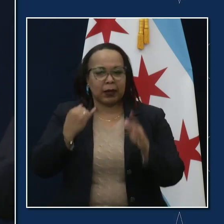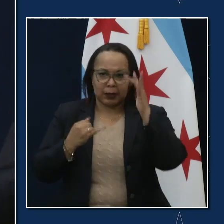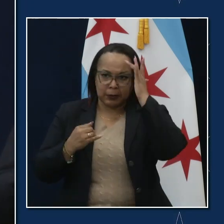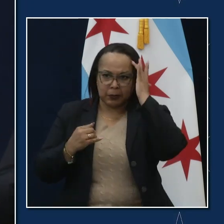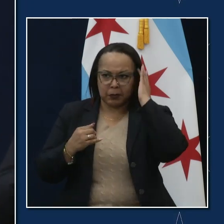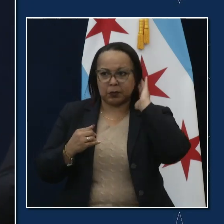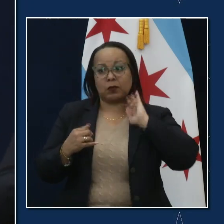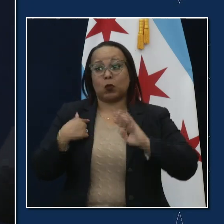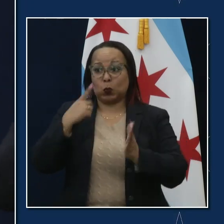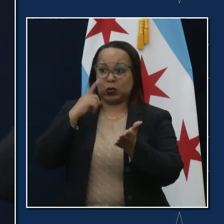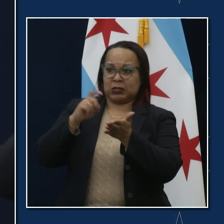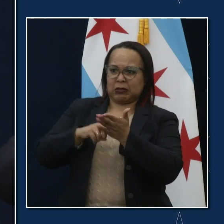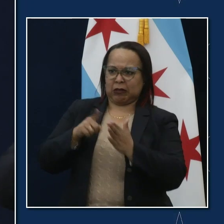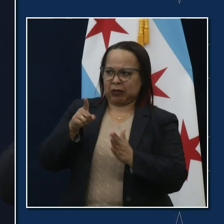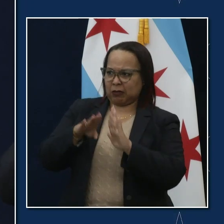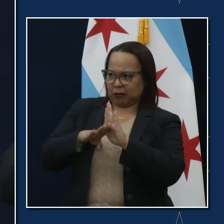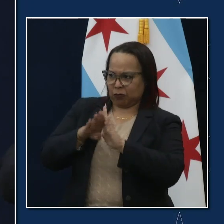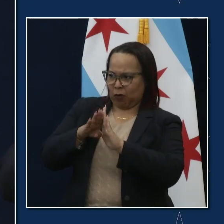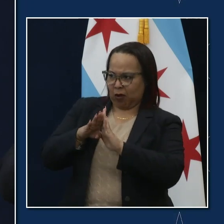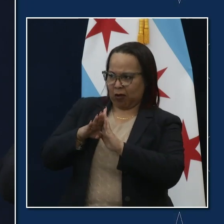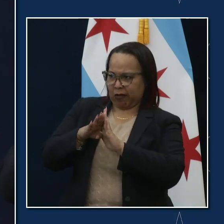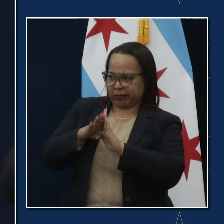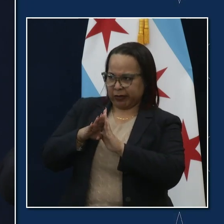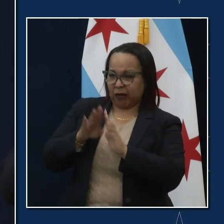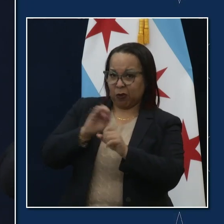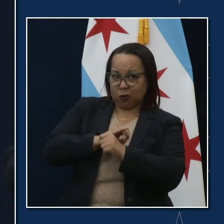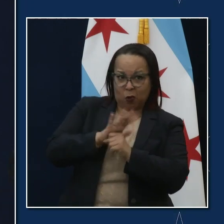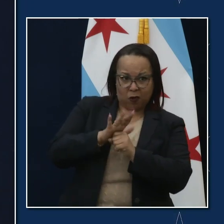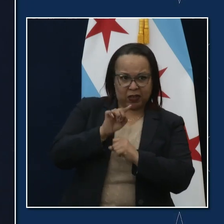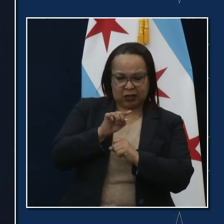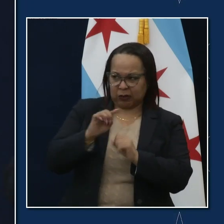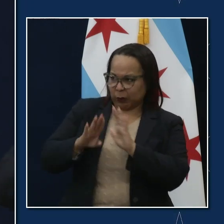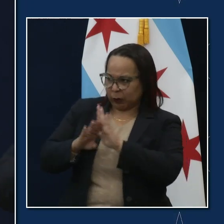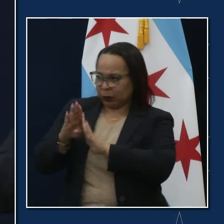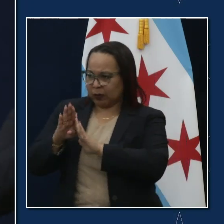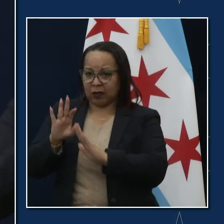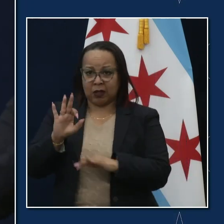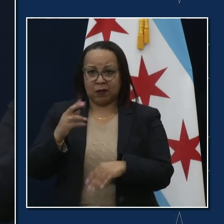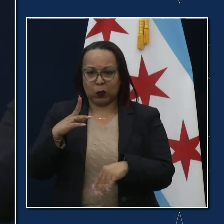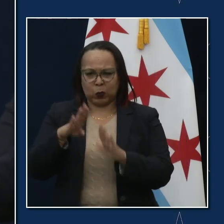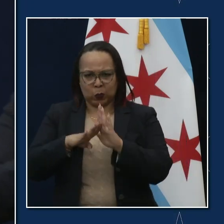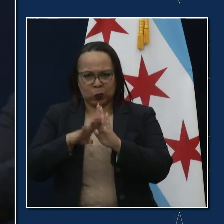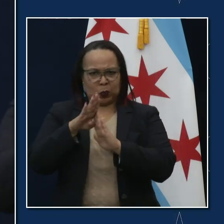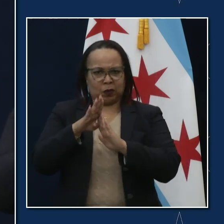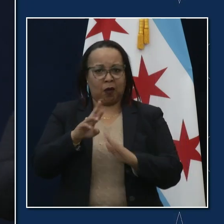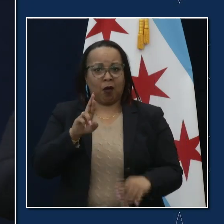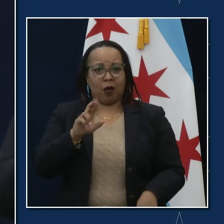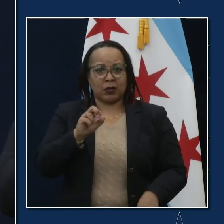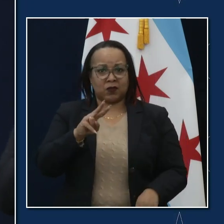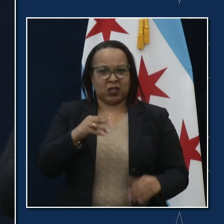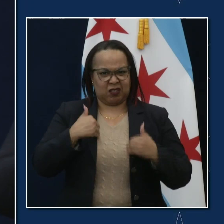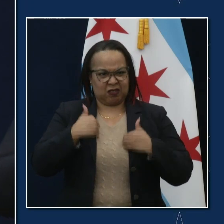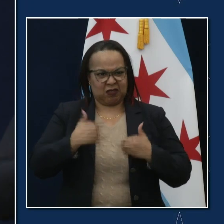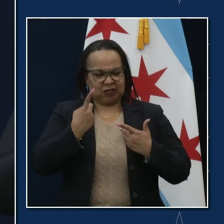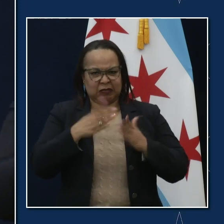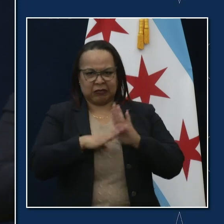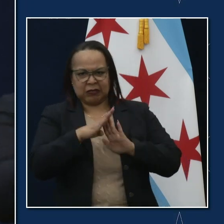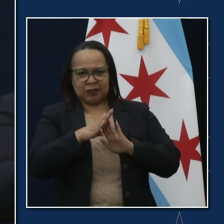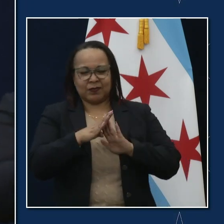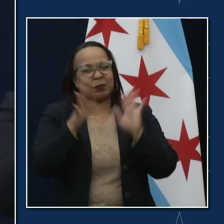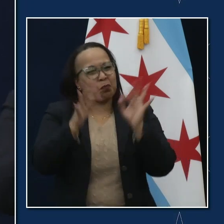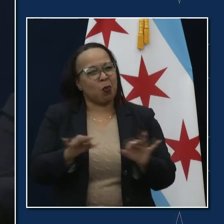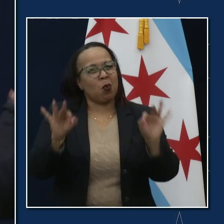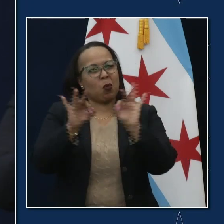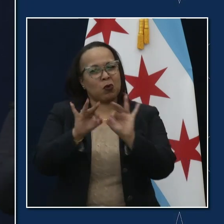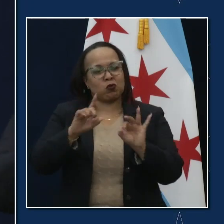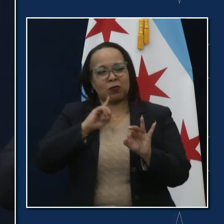we're seeing is the rise in cases of COVID, but also flu and RSV. It's really important that people take the necessary